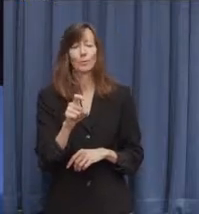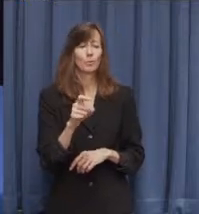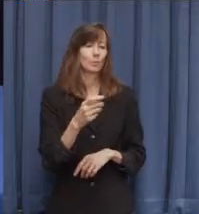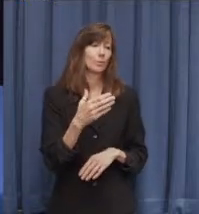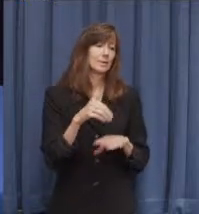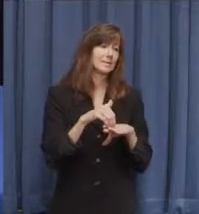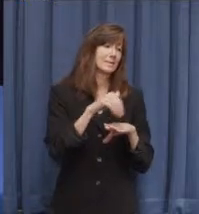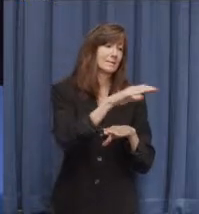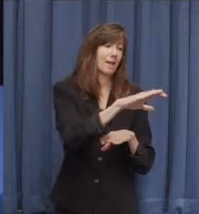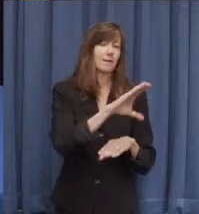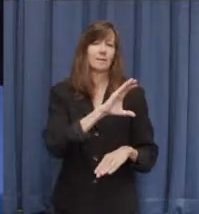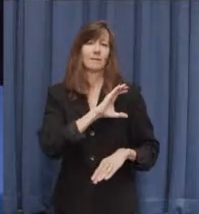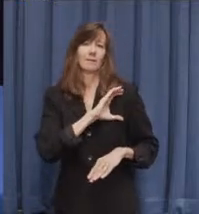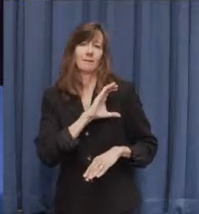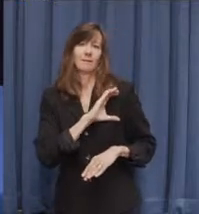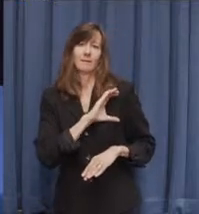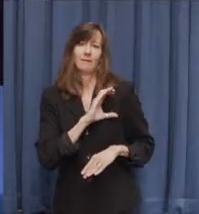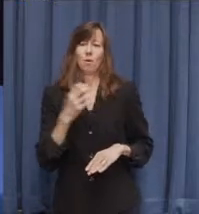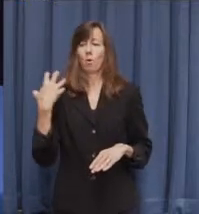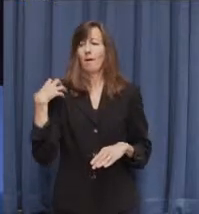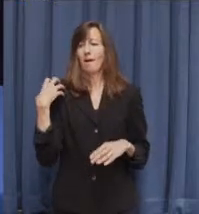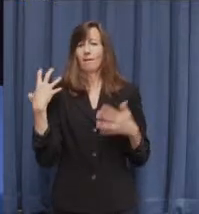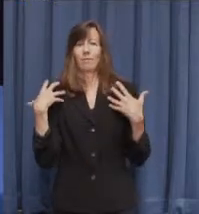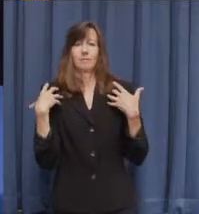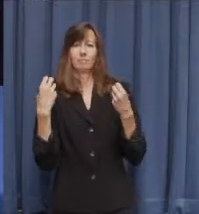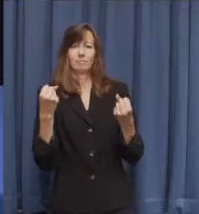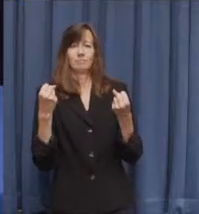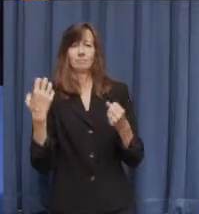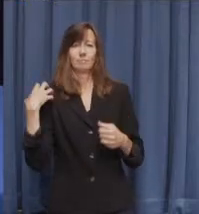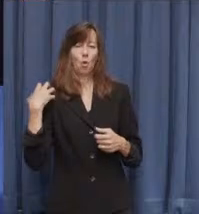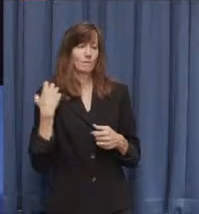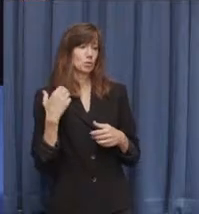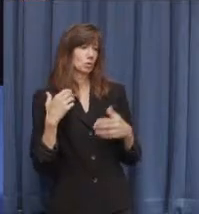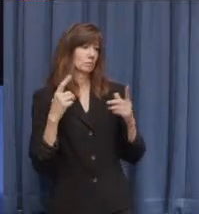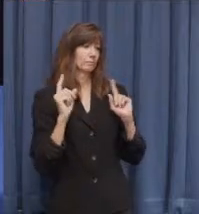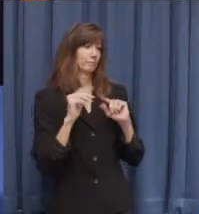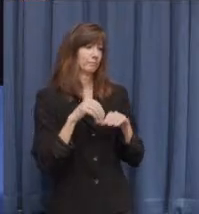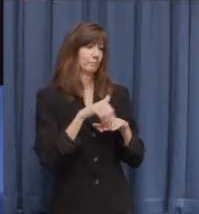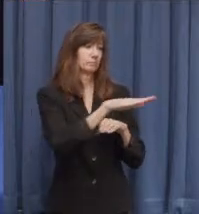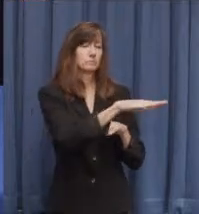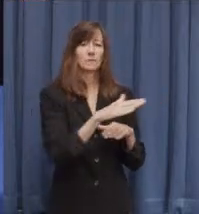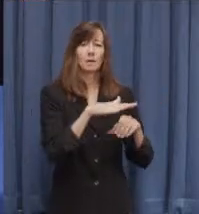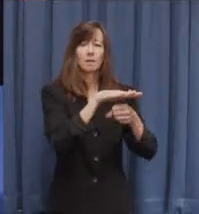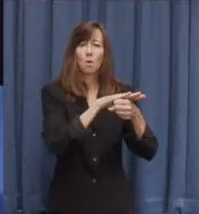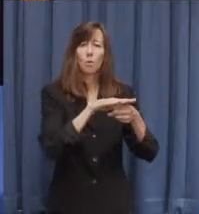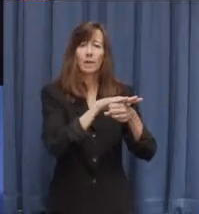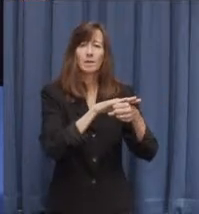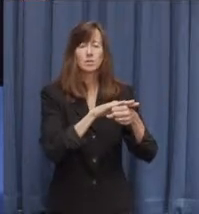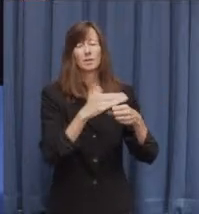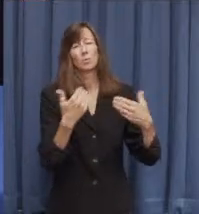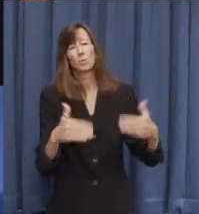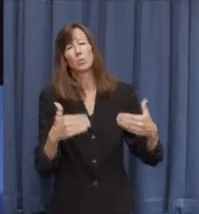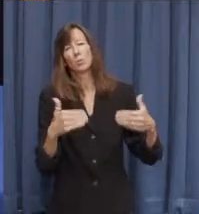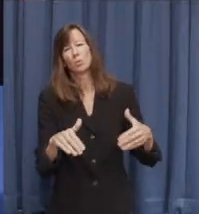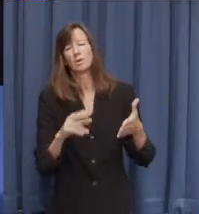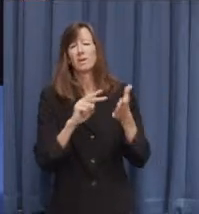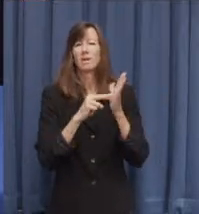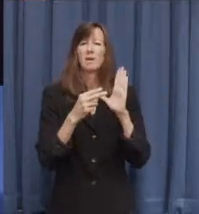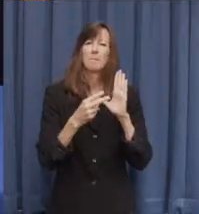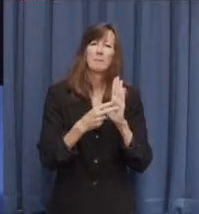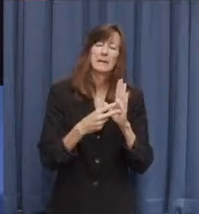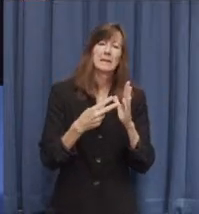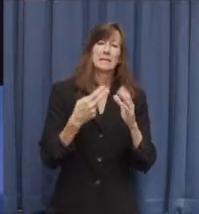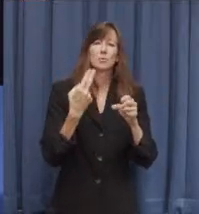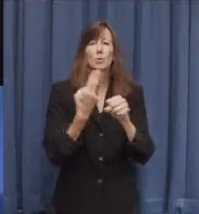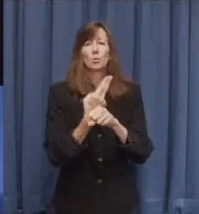location, that is the last resort, really, because that means that we're using precious resources for enforcement, and